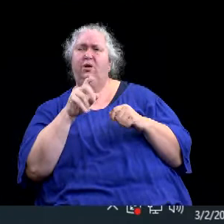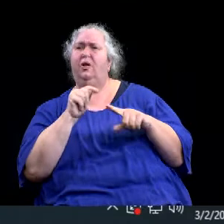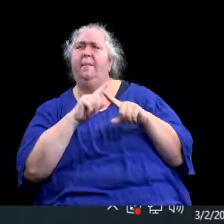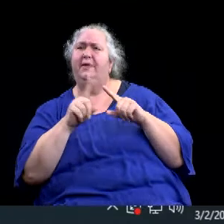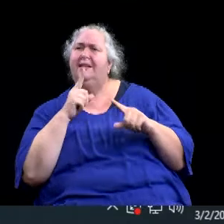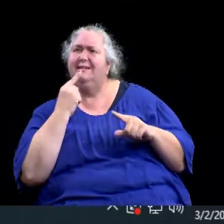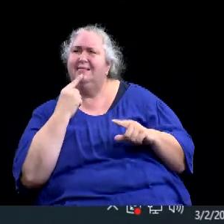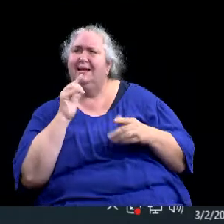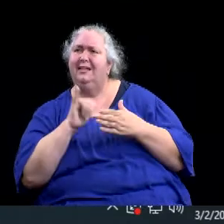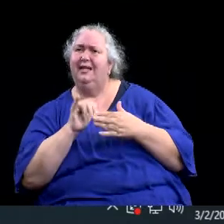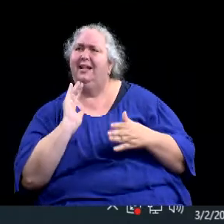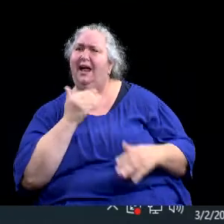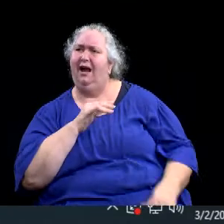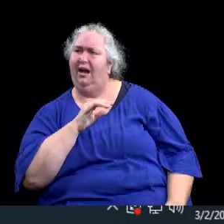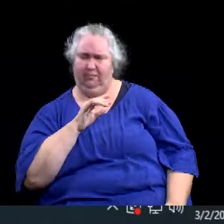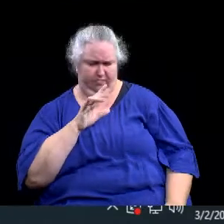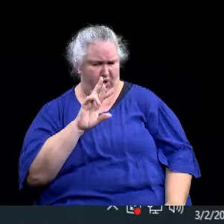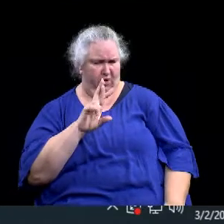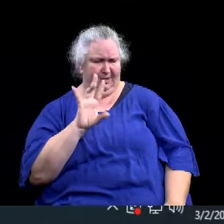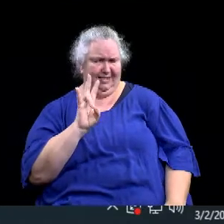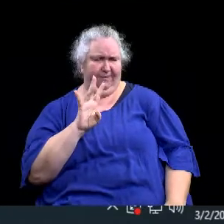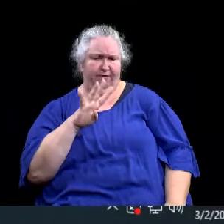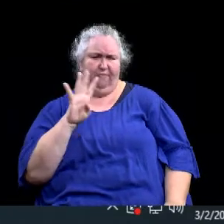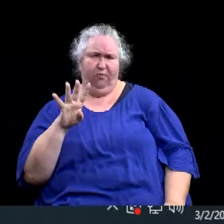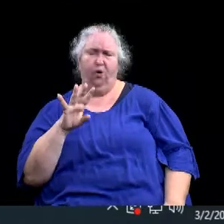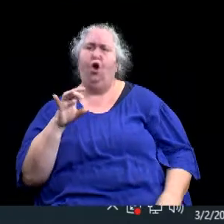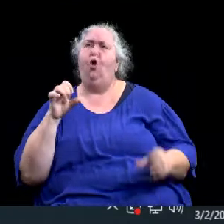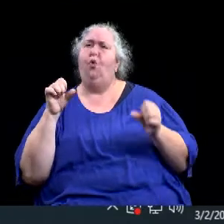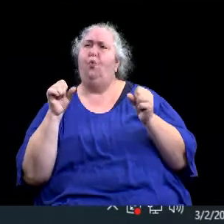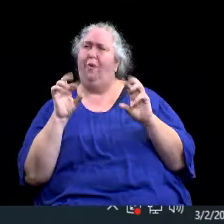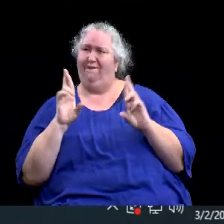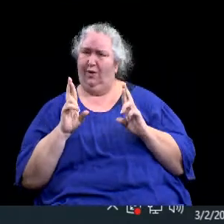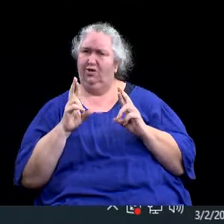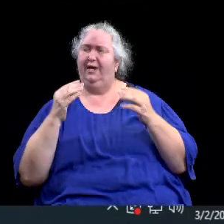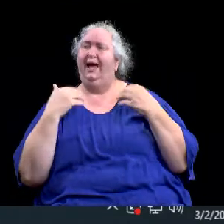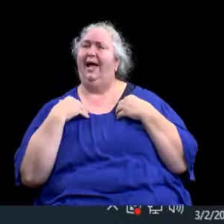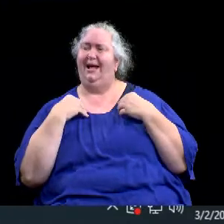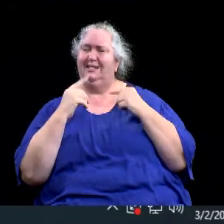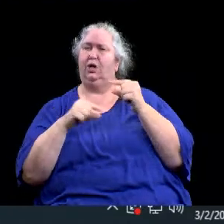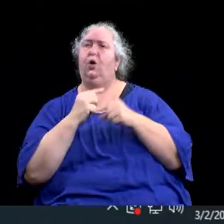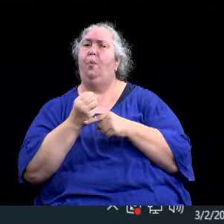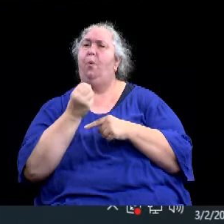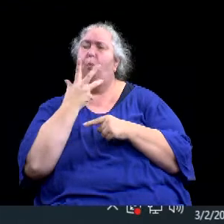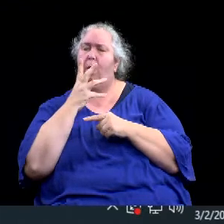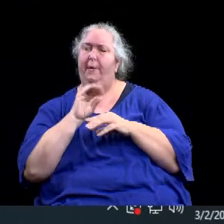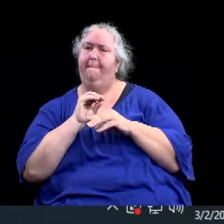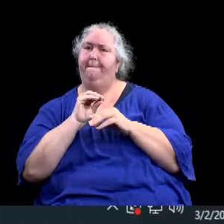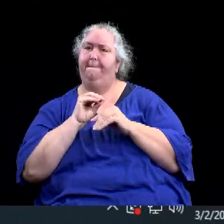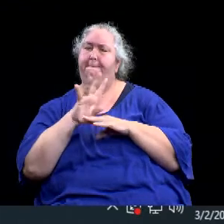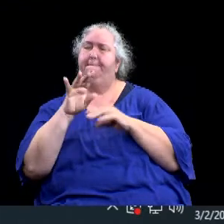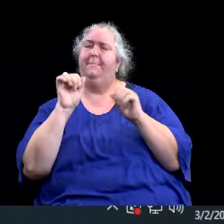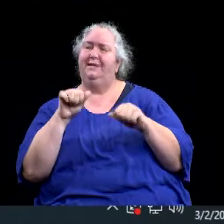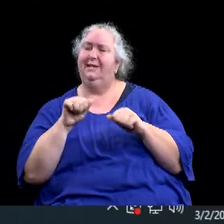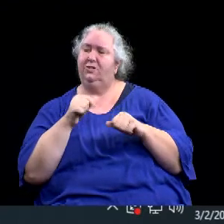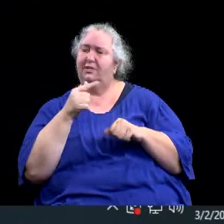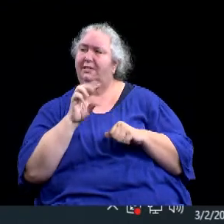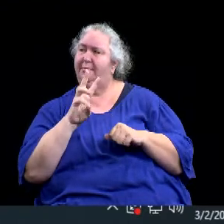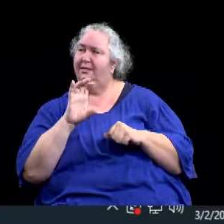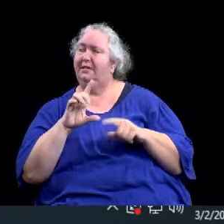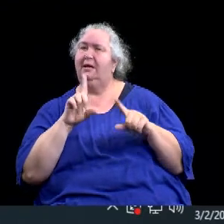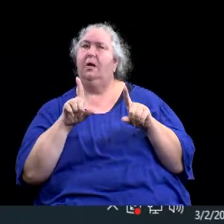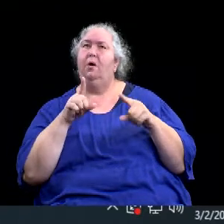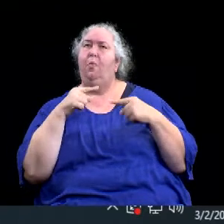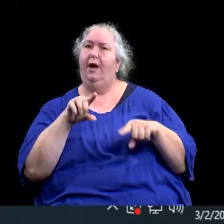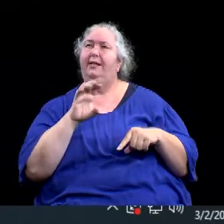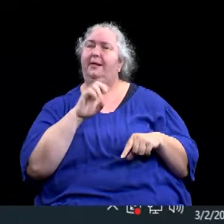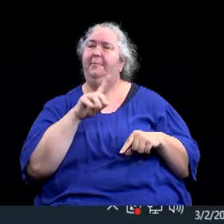refrigerant has a high indirect global warming potential, GWP, while the EPA states that the GWP is very low at 1,